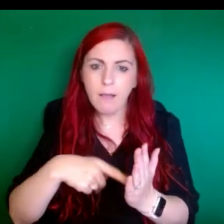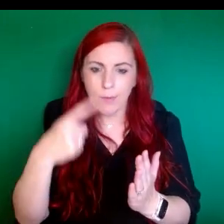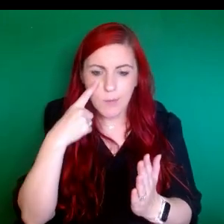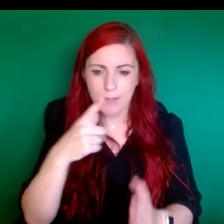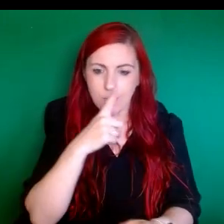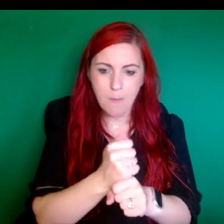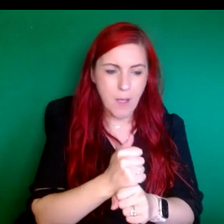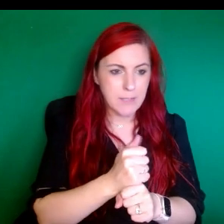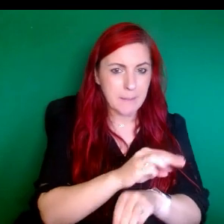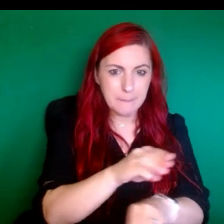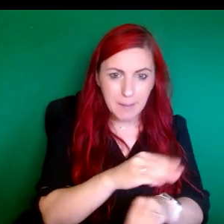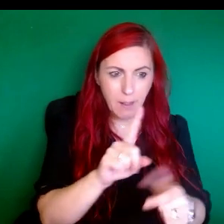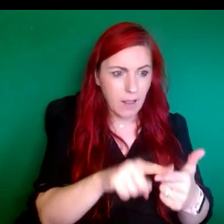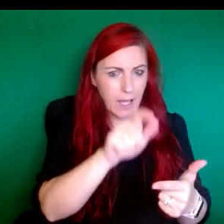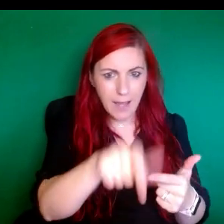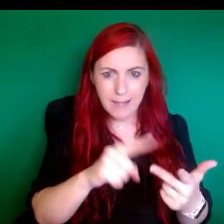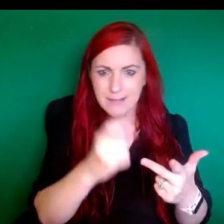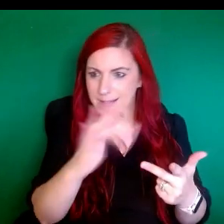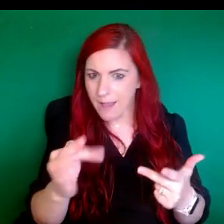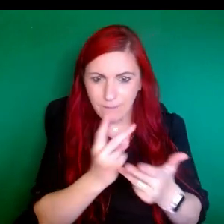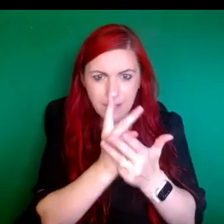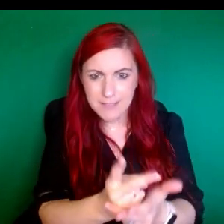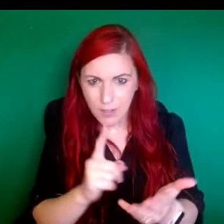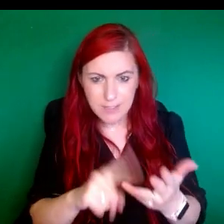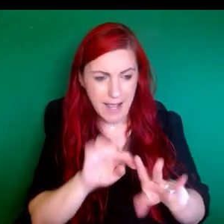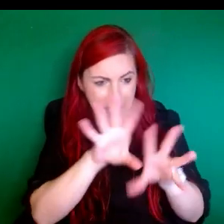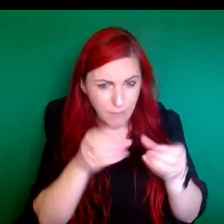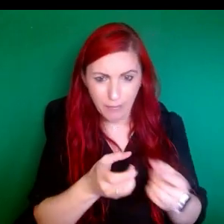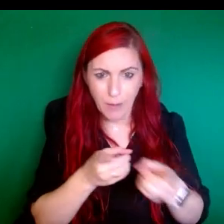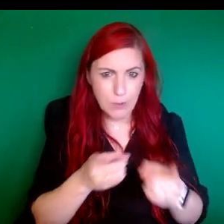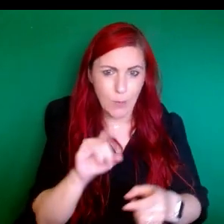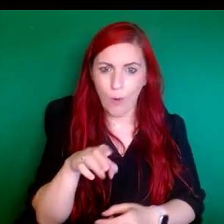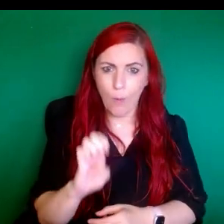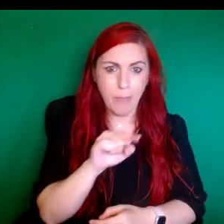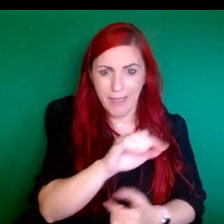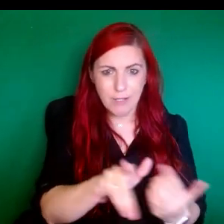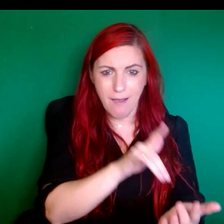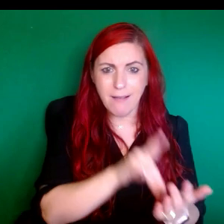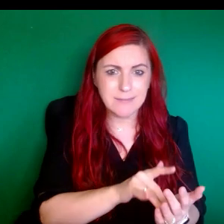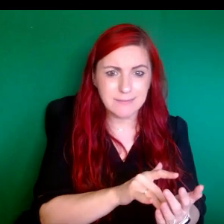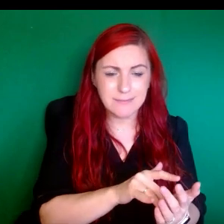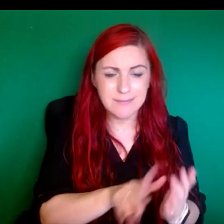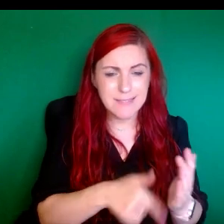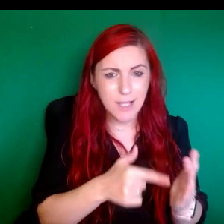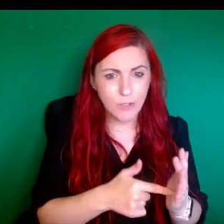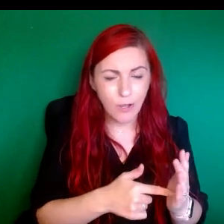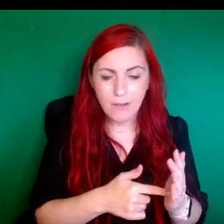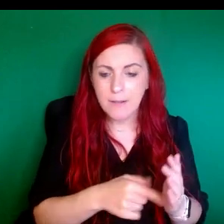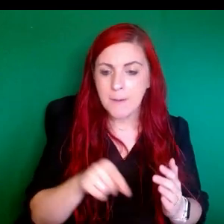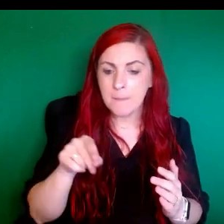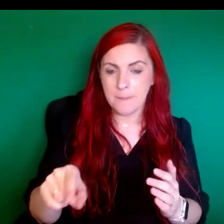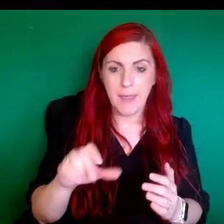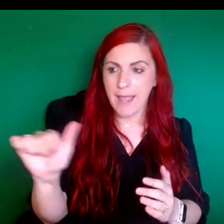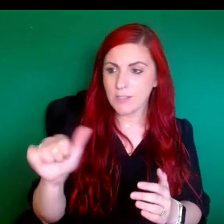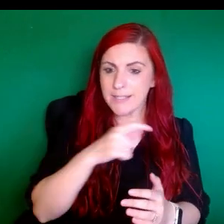at the heart of everything we do at COPE Galway. As Aisling mentioned, the real-life accounts in this report are a vivid reminder